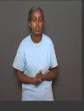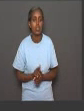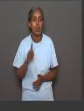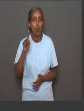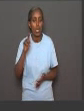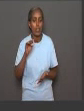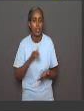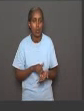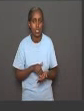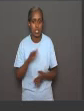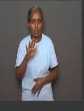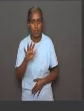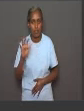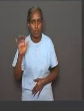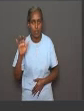is